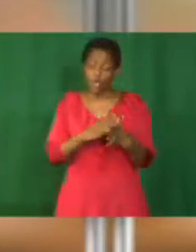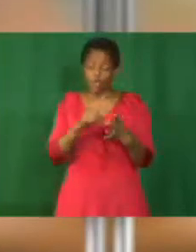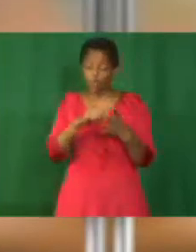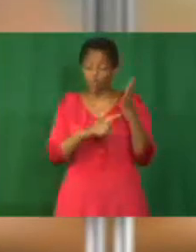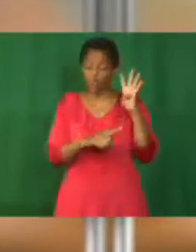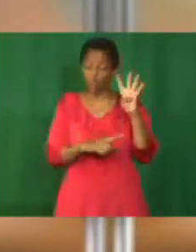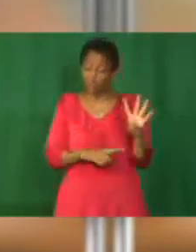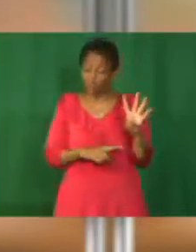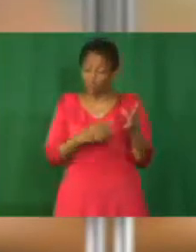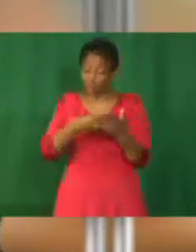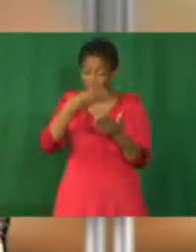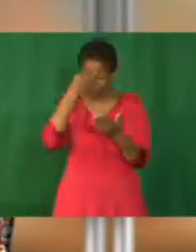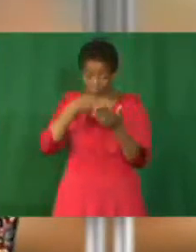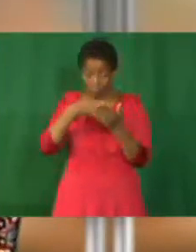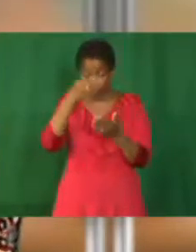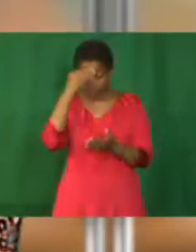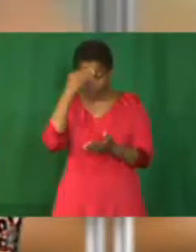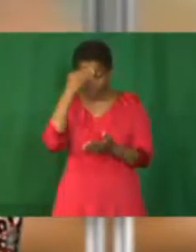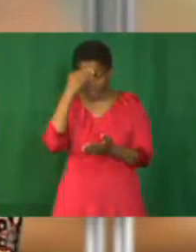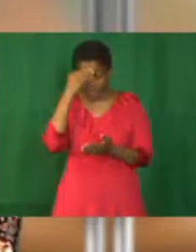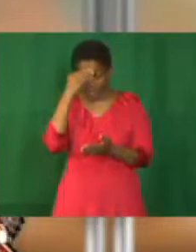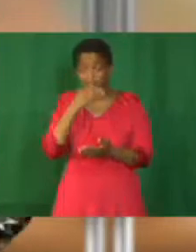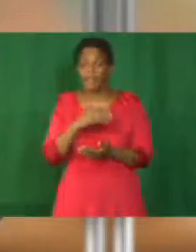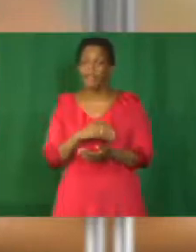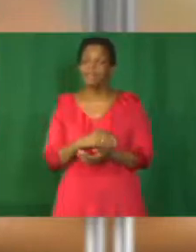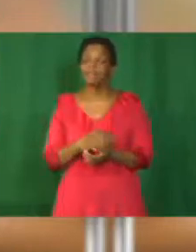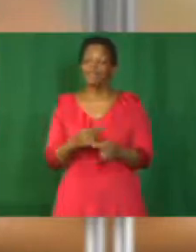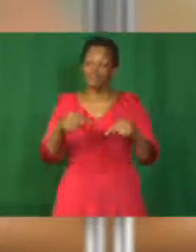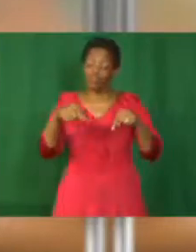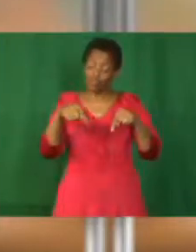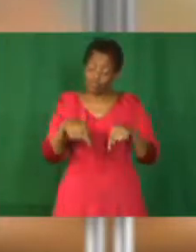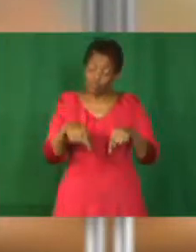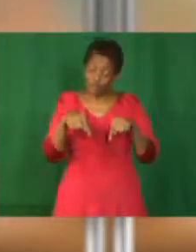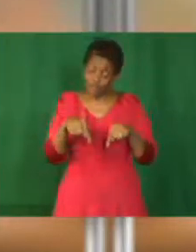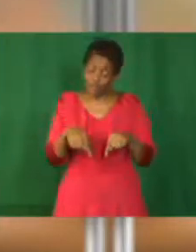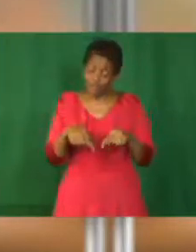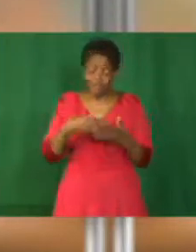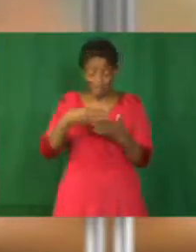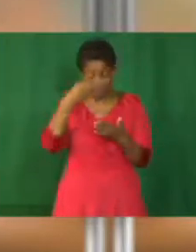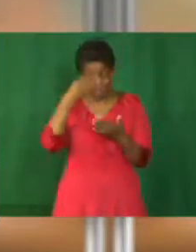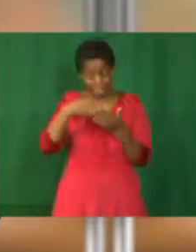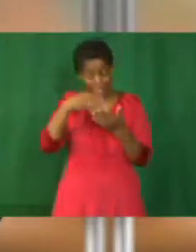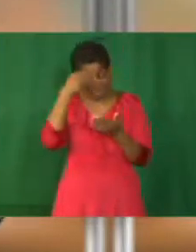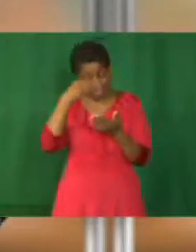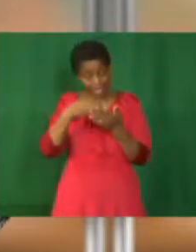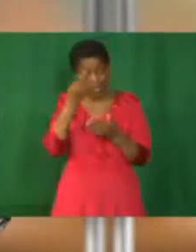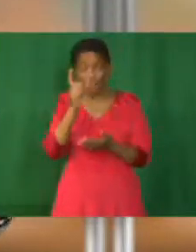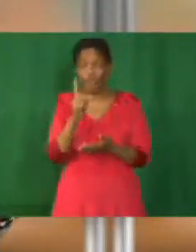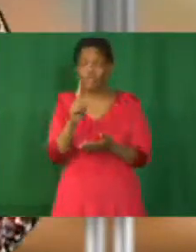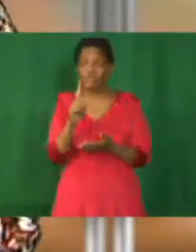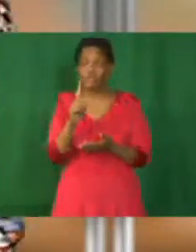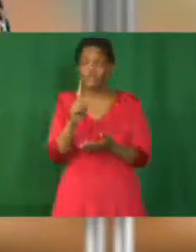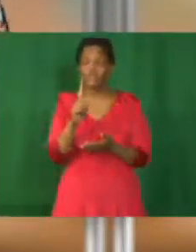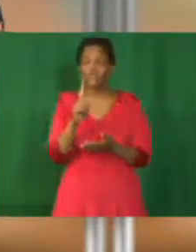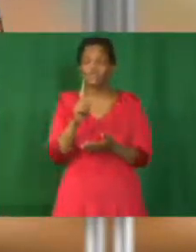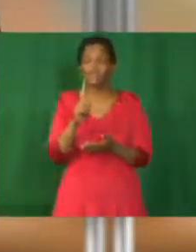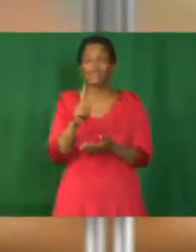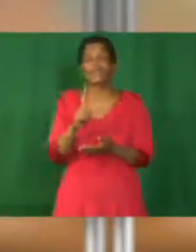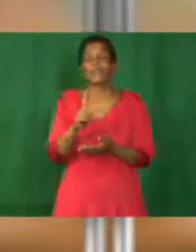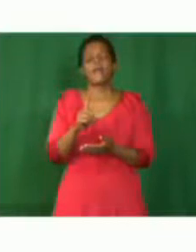for the early church, that they should be what? For today's, they are a lesson for today's church, that they must